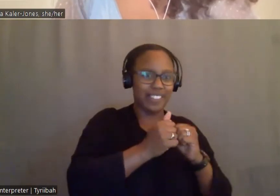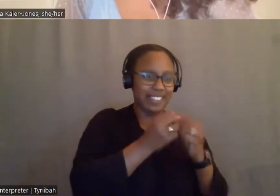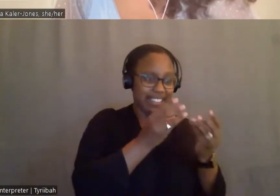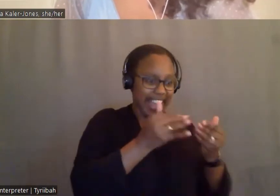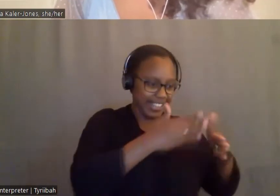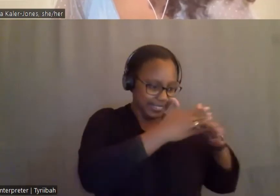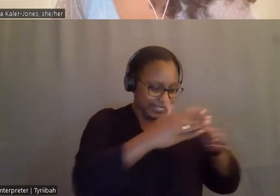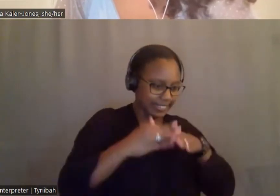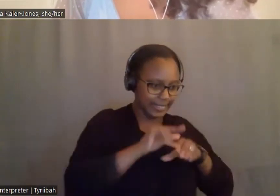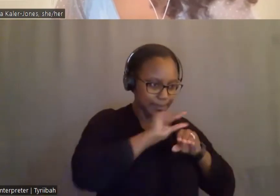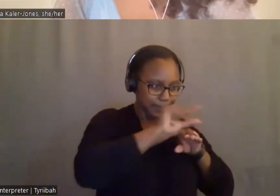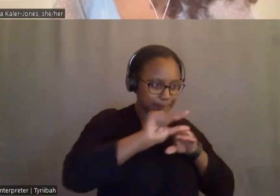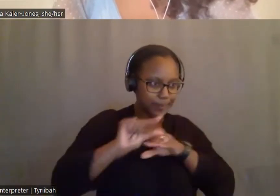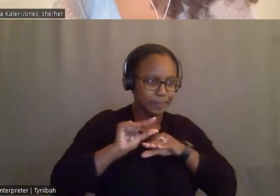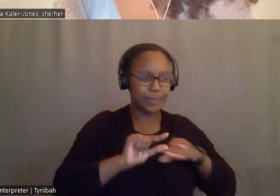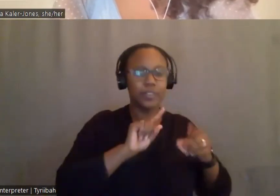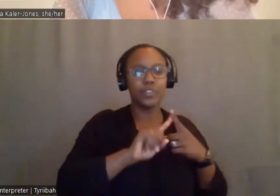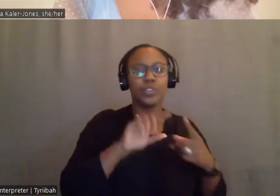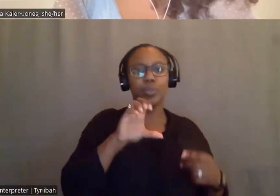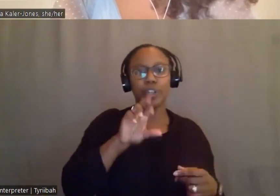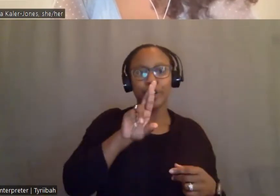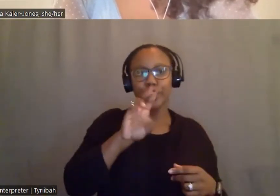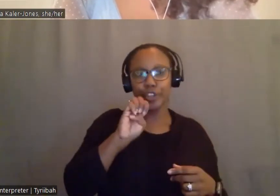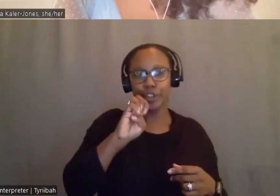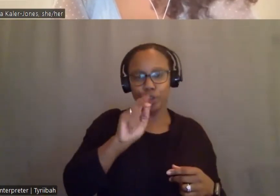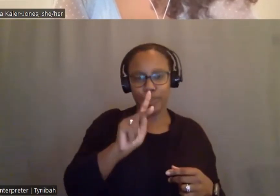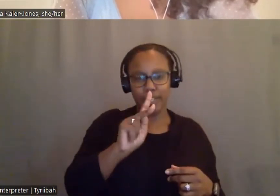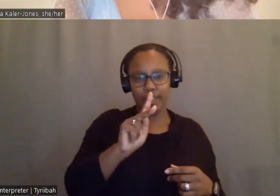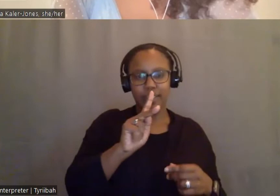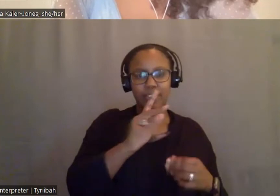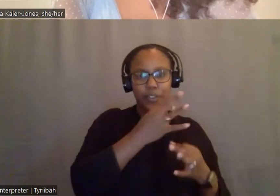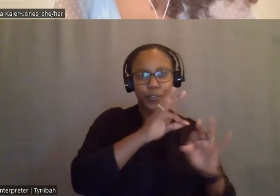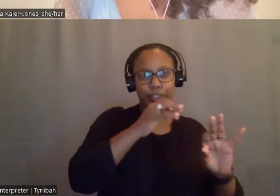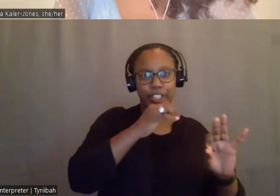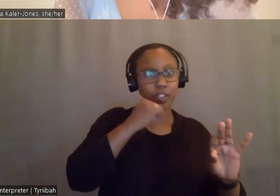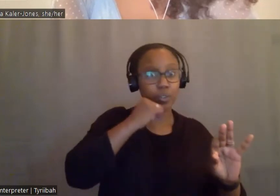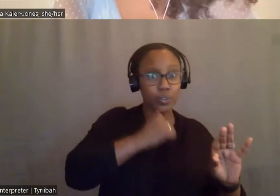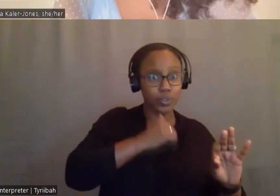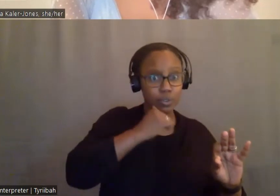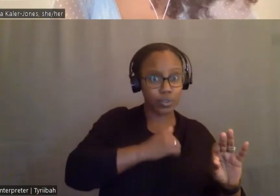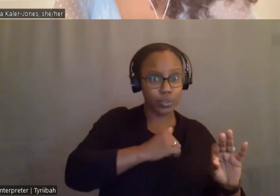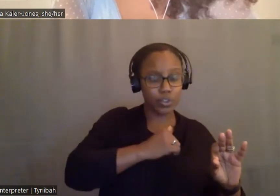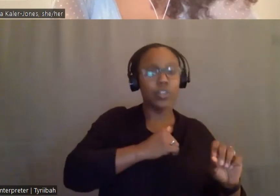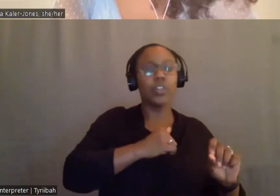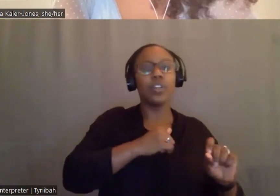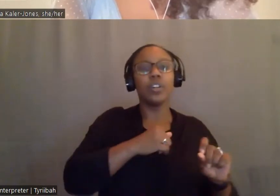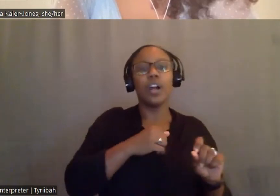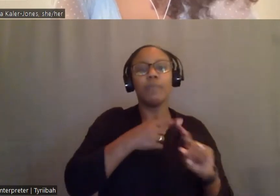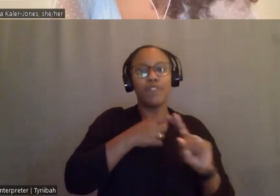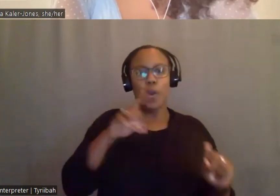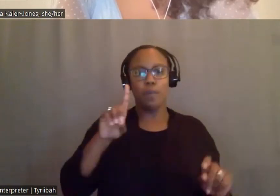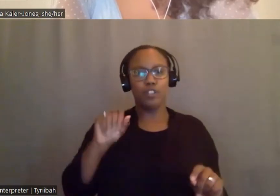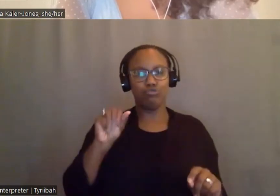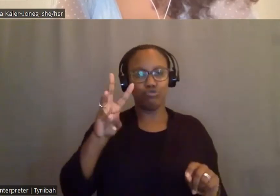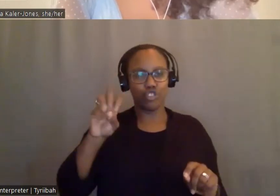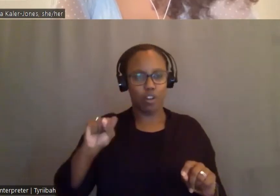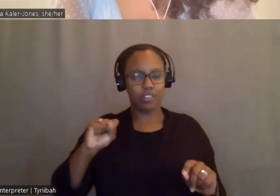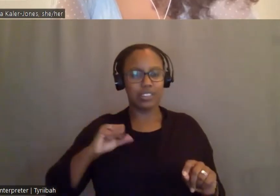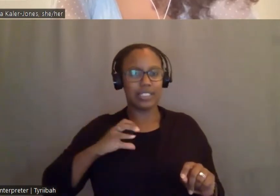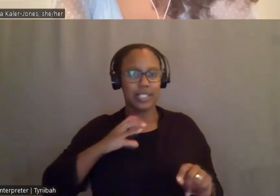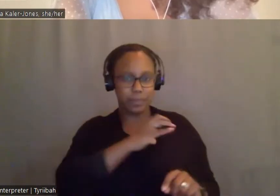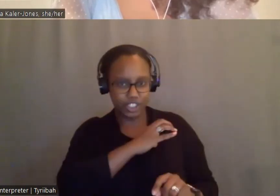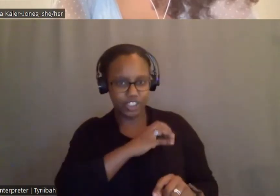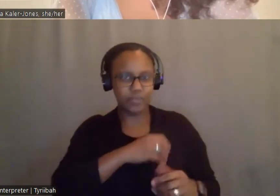to a Creek freed girl by the Dawes Commission. And then it comes as really a place where speculators